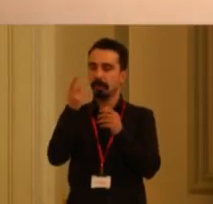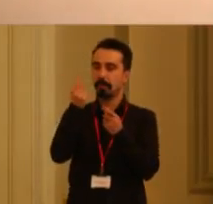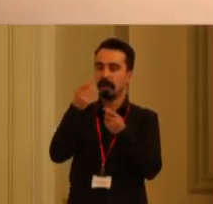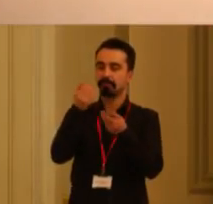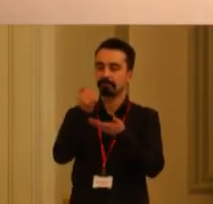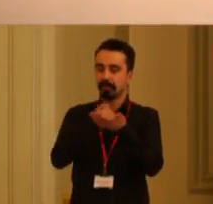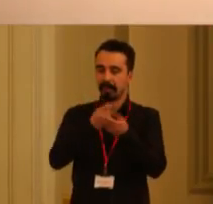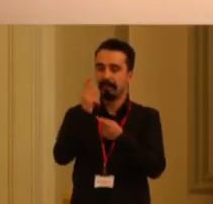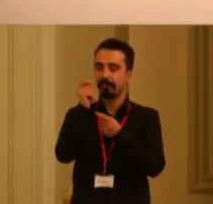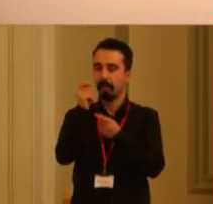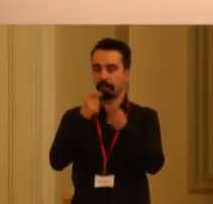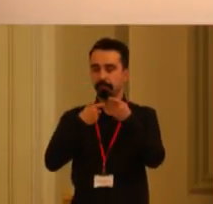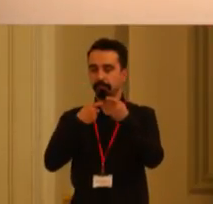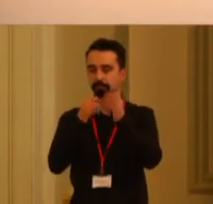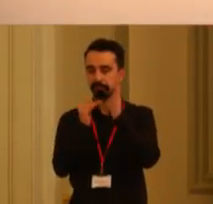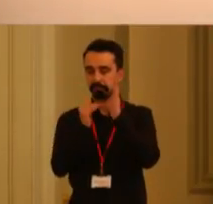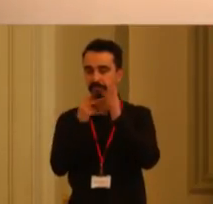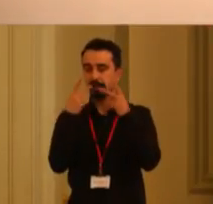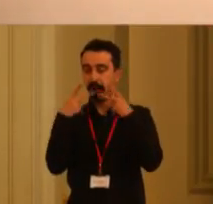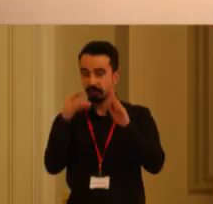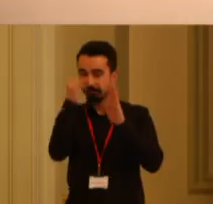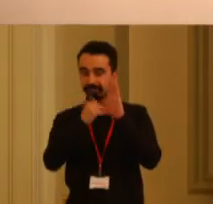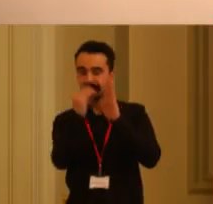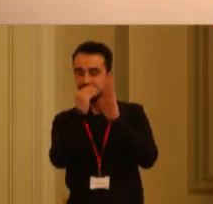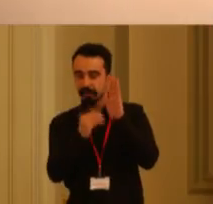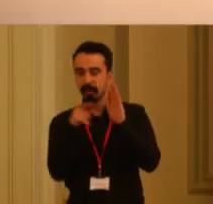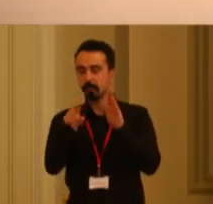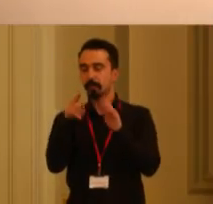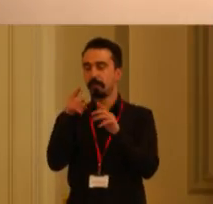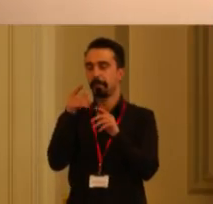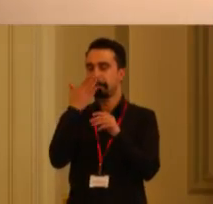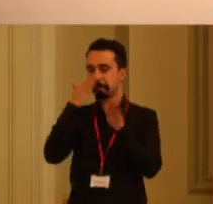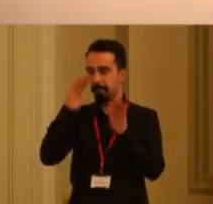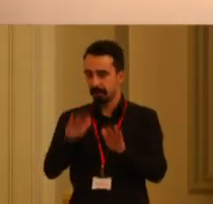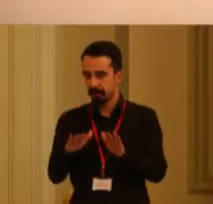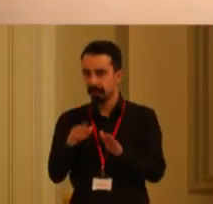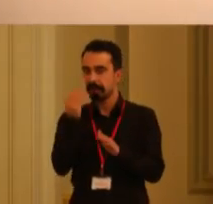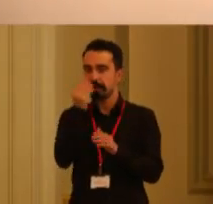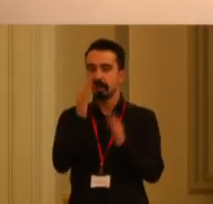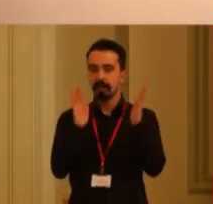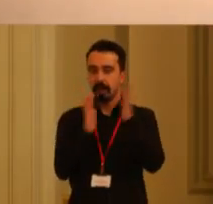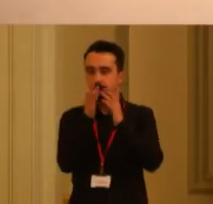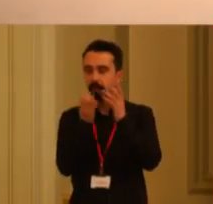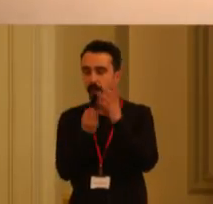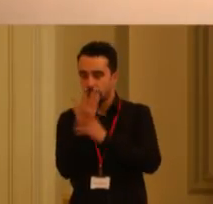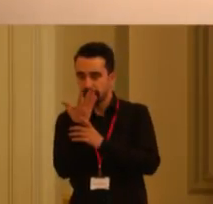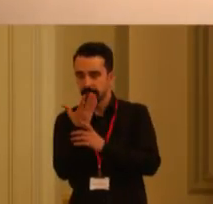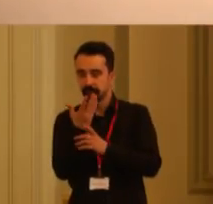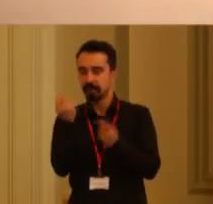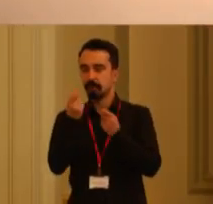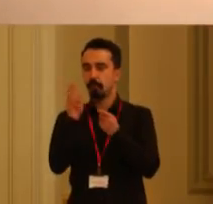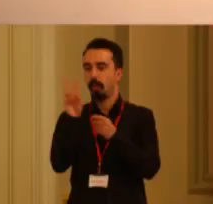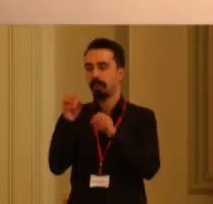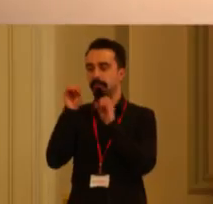profit. They would also like profit. They would also price according to the medium and low